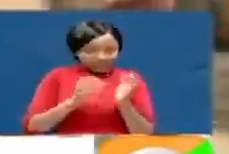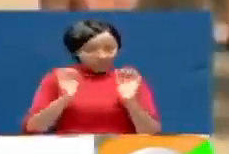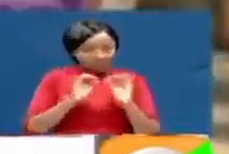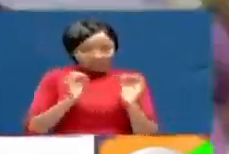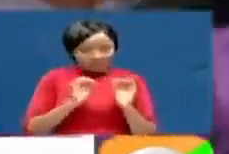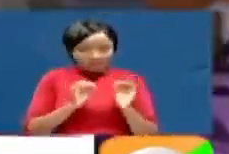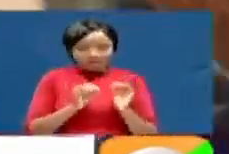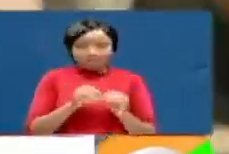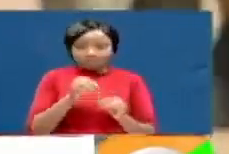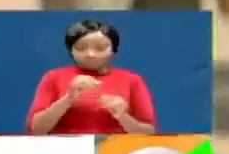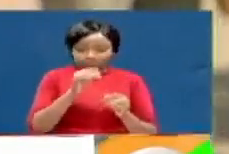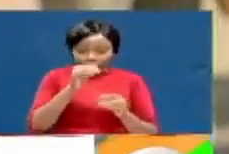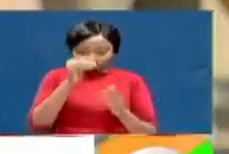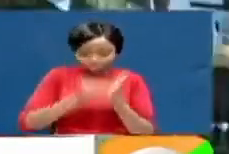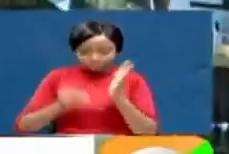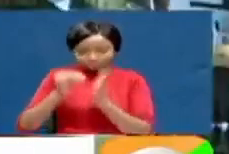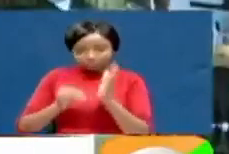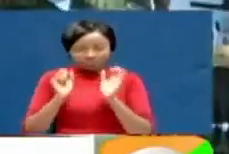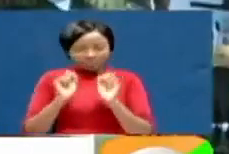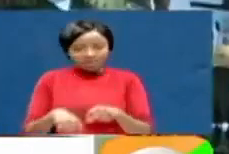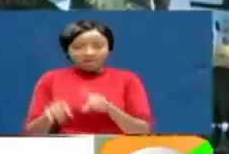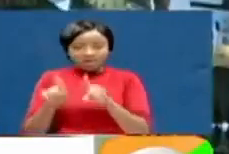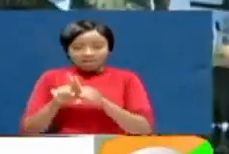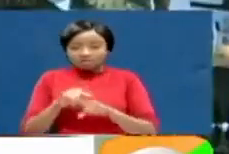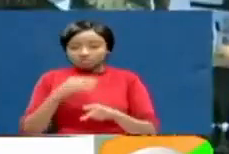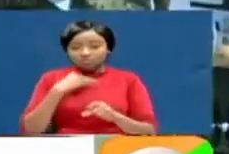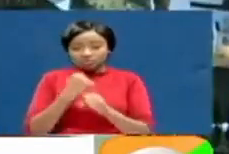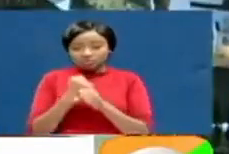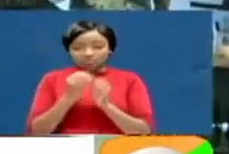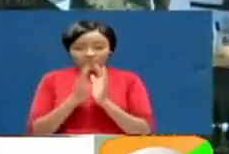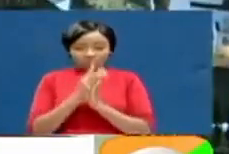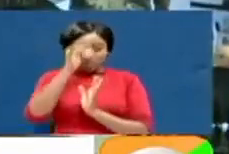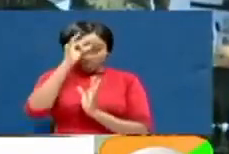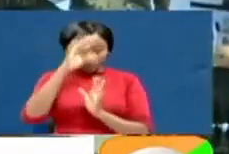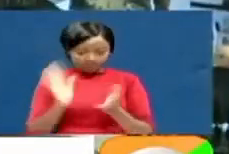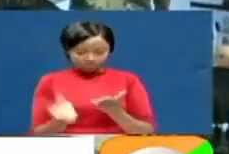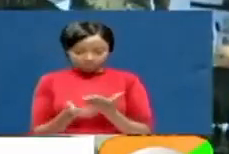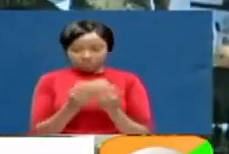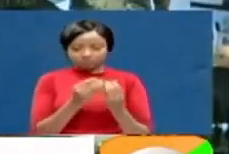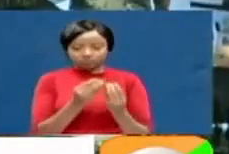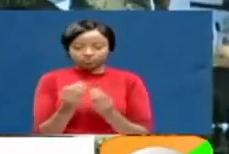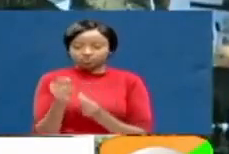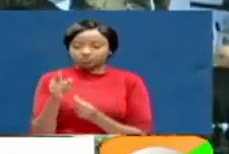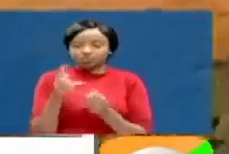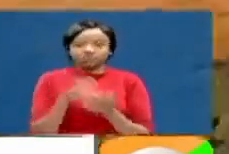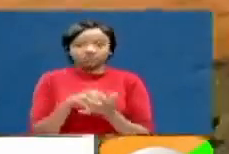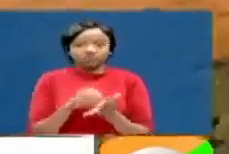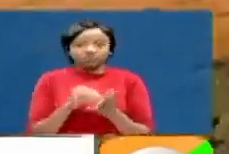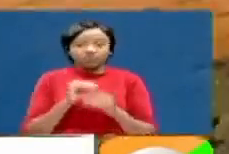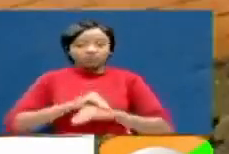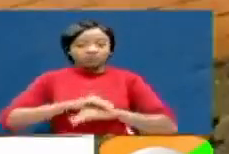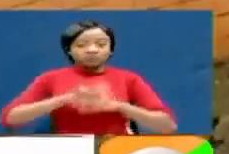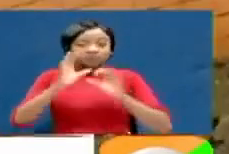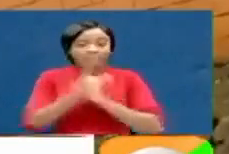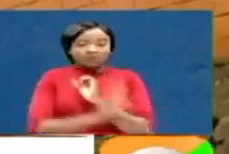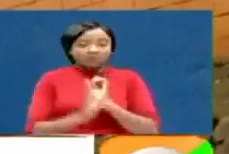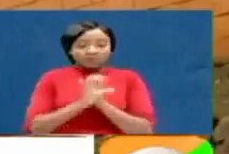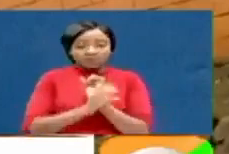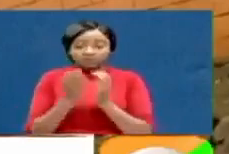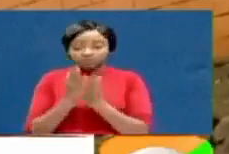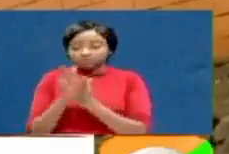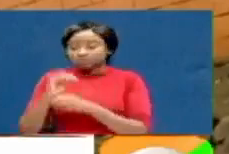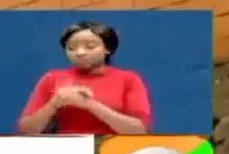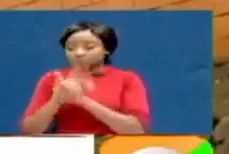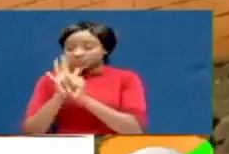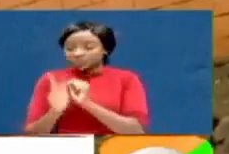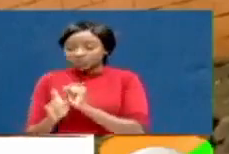asking county assemblies to work with governors in fighting the pandemic that is fast spreading to the counties. The coronavirus pandemic, which